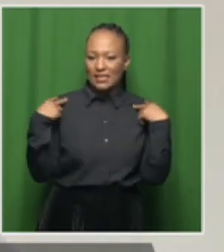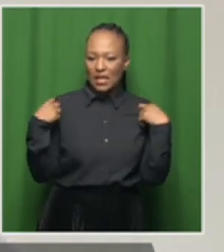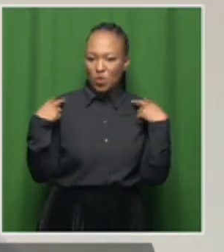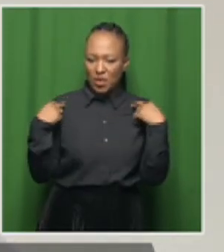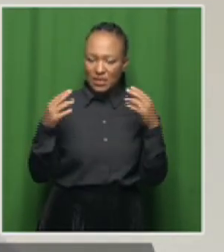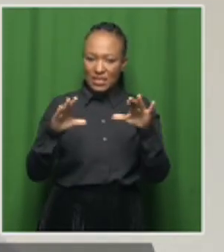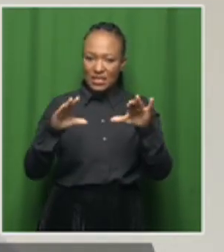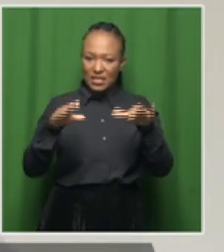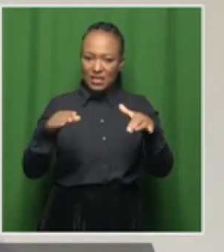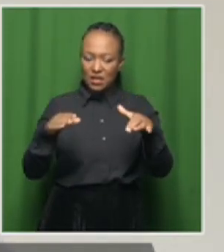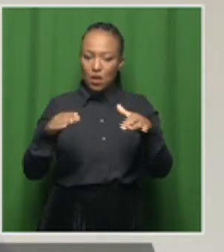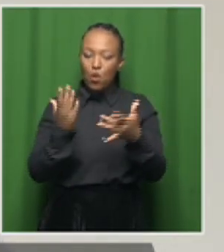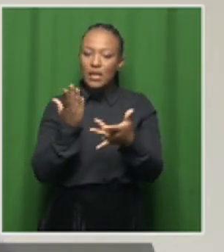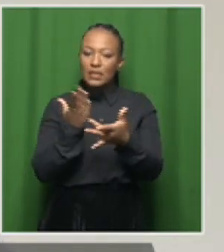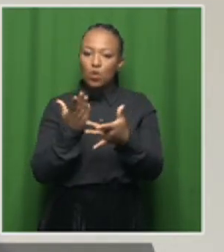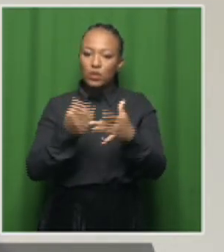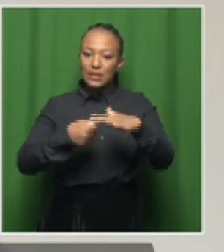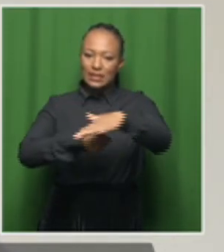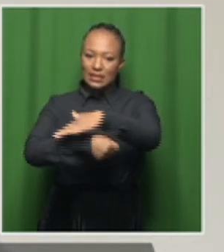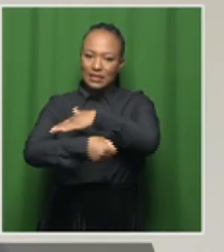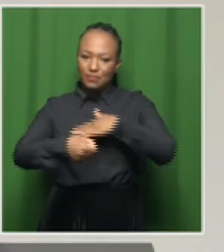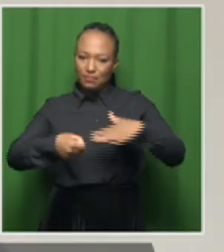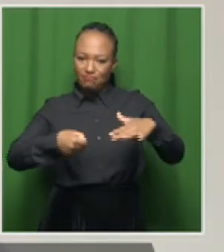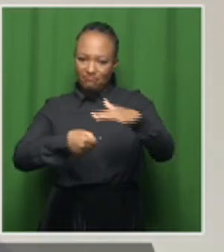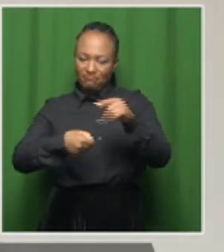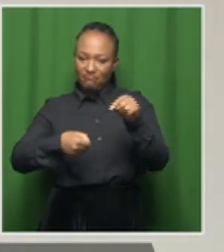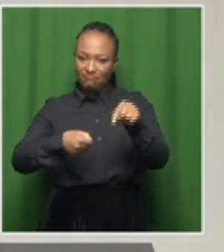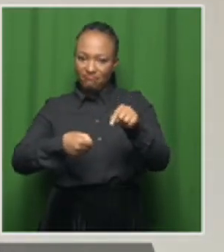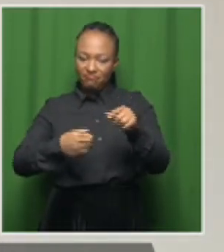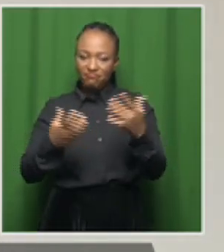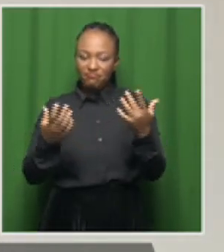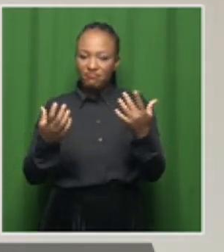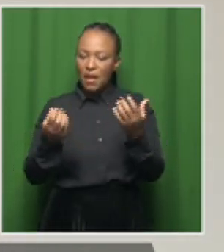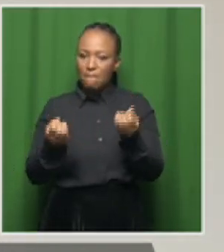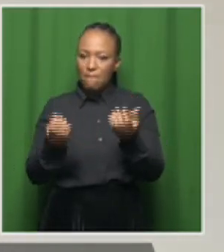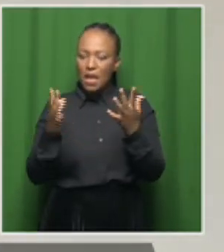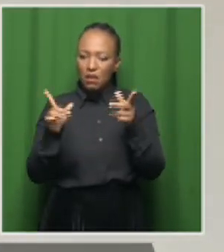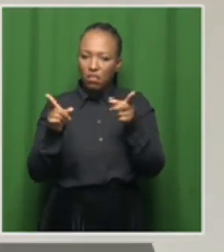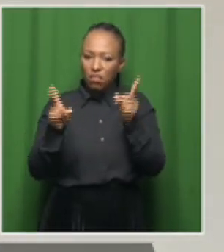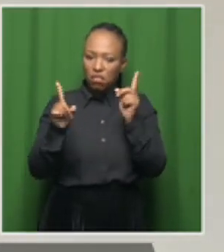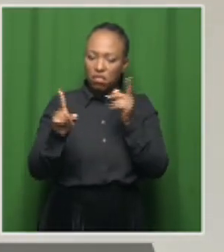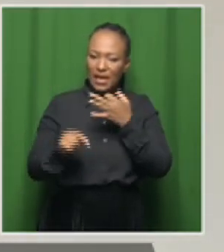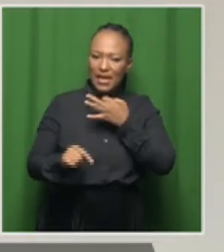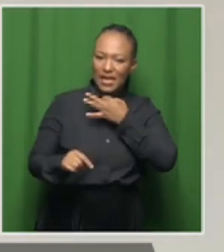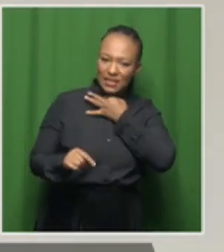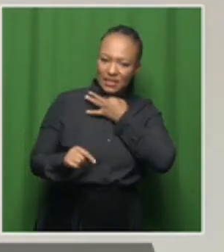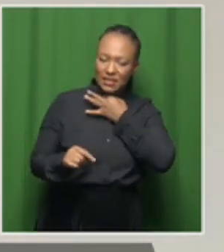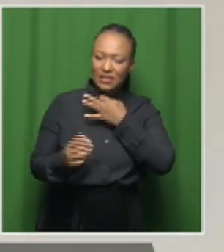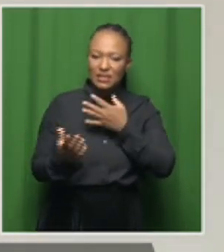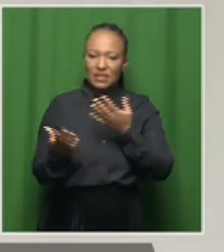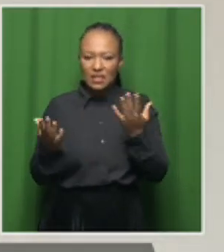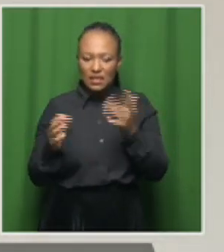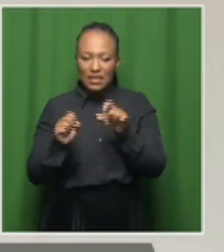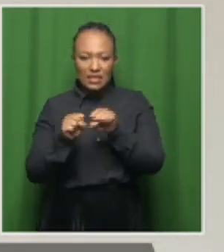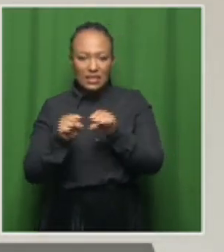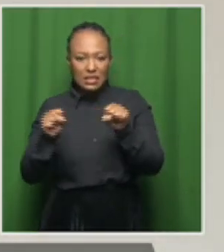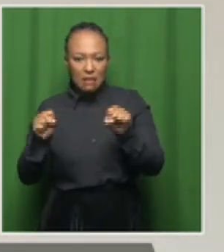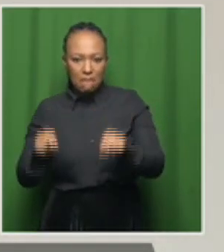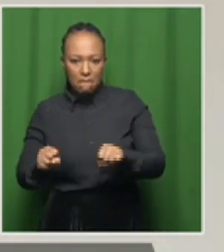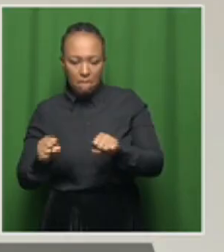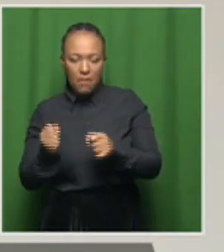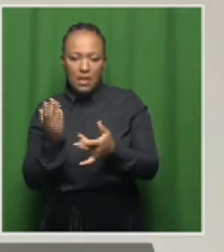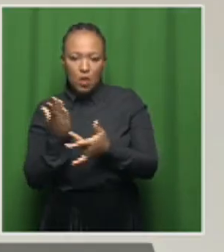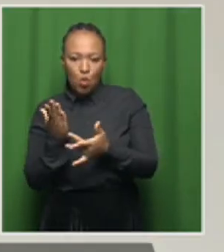an increasingly technological world, there's threats that sit out there where if systems or technical systems